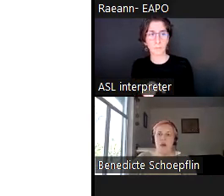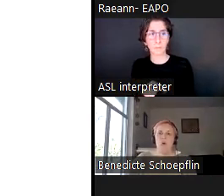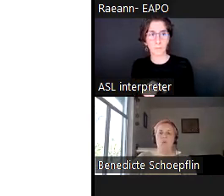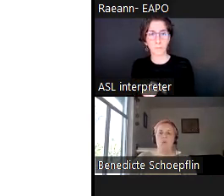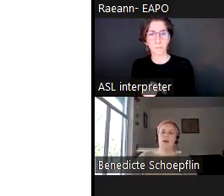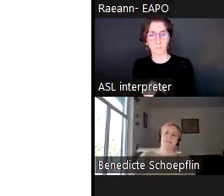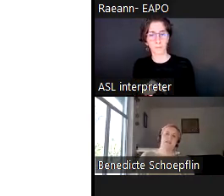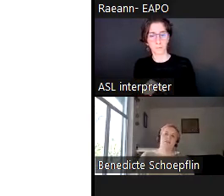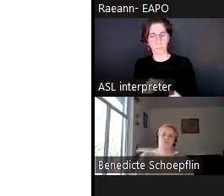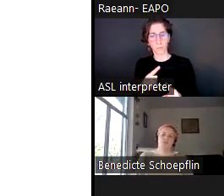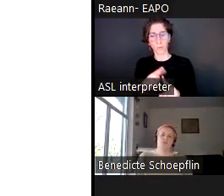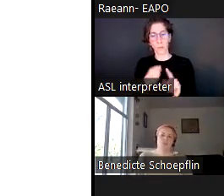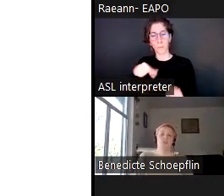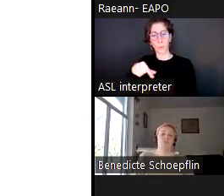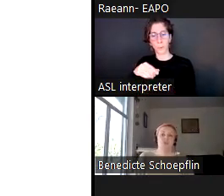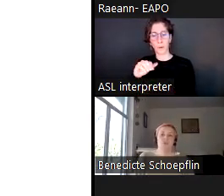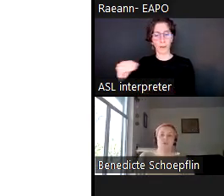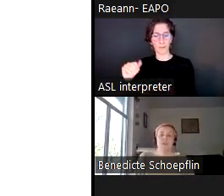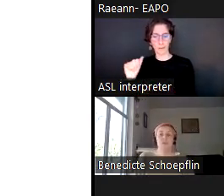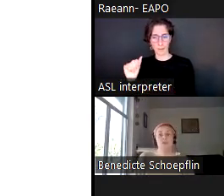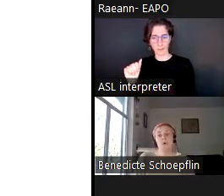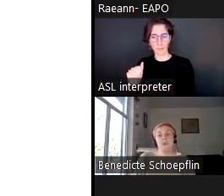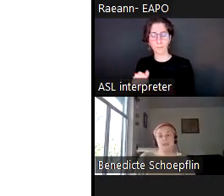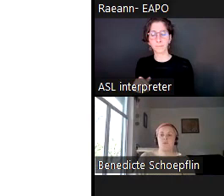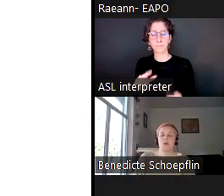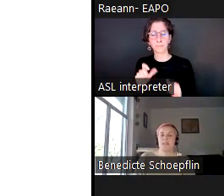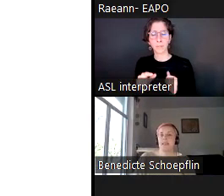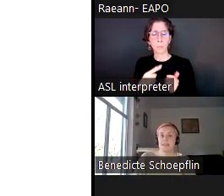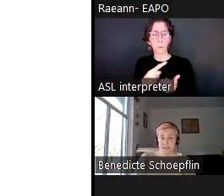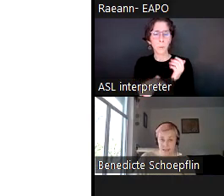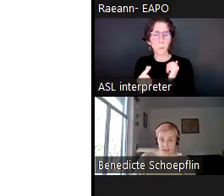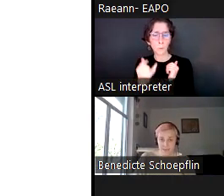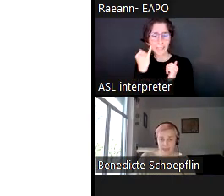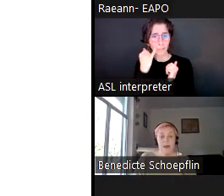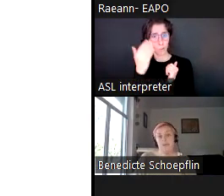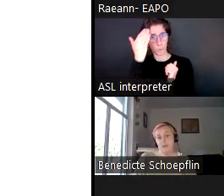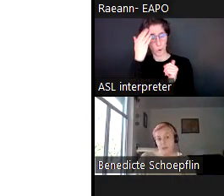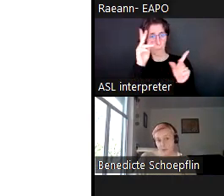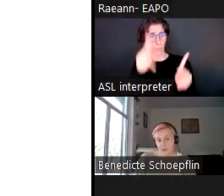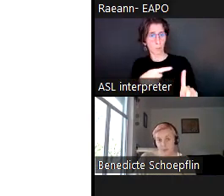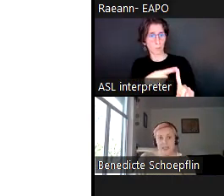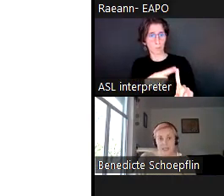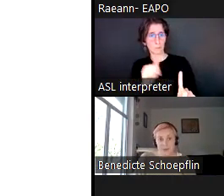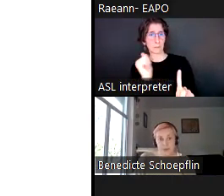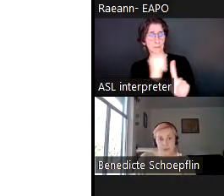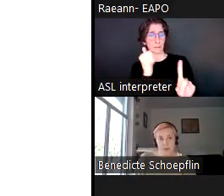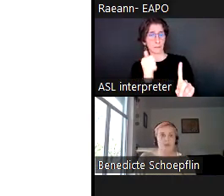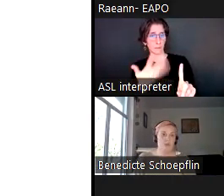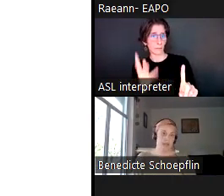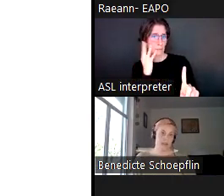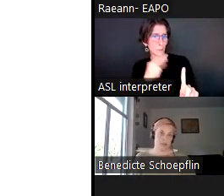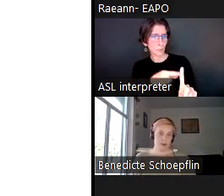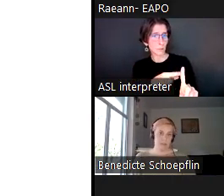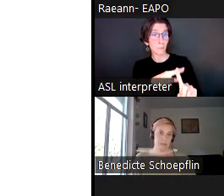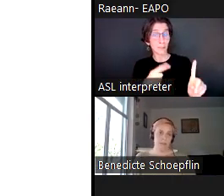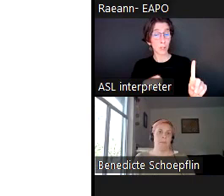asking, what can you do, or what do you do if you know that someone is getting scammed, but they refuse to believe you when you bring